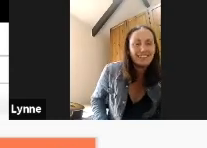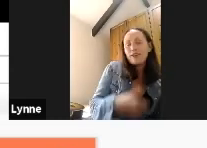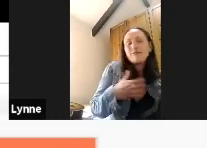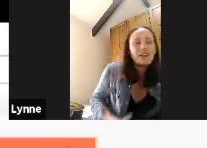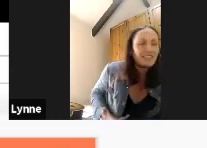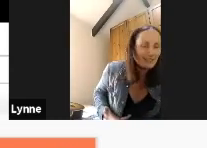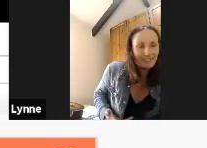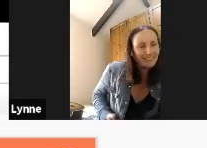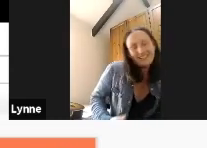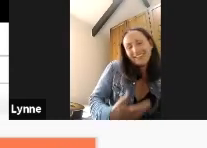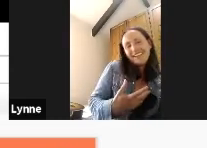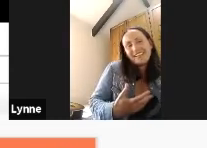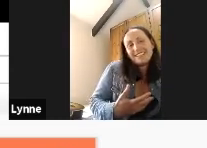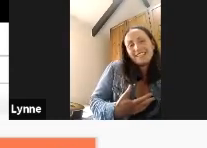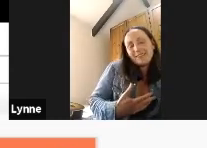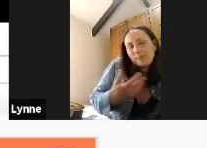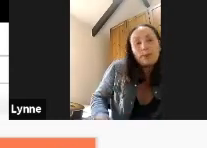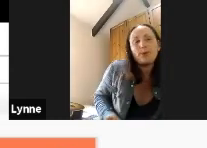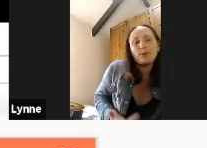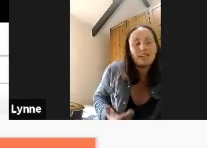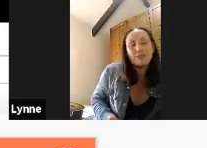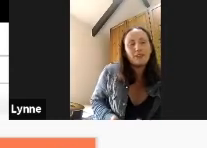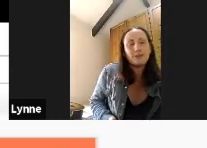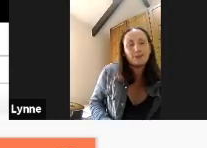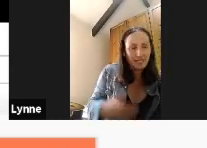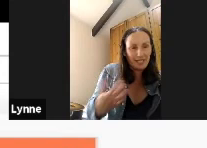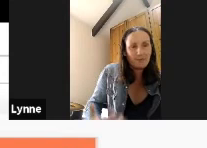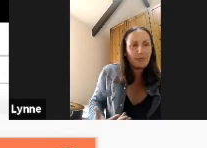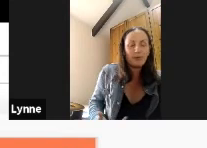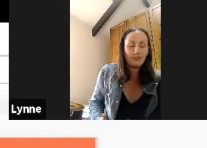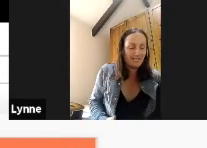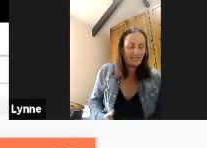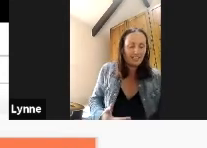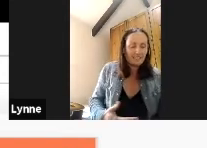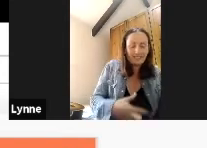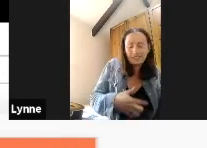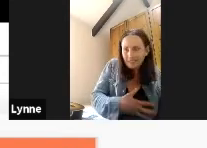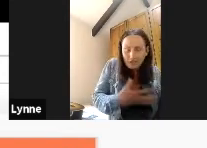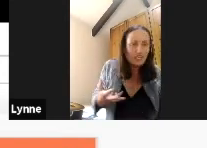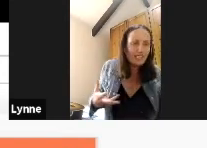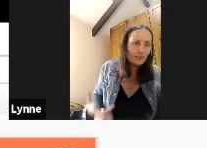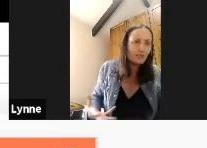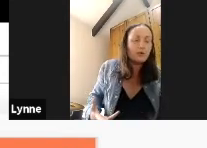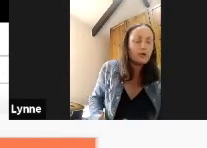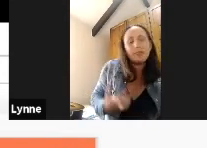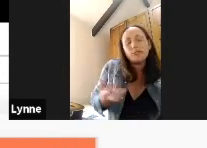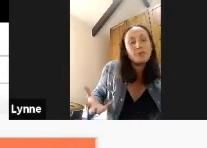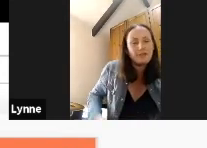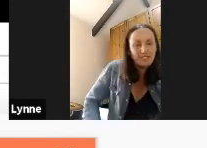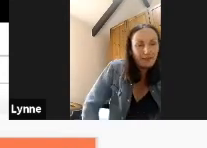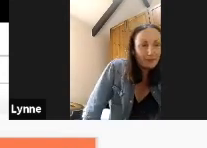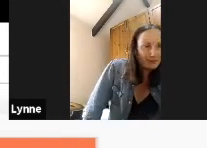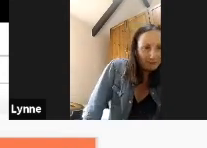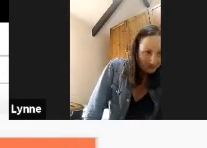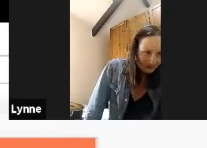solutions are very similar. And by pooling our resources, we can come up with these kind of the shared global commons, which